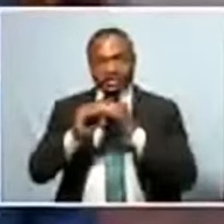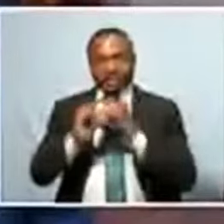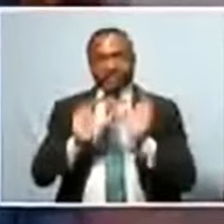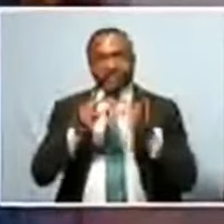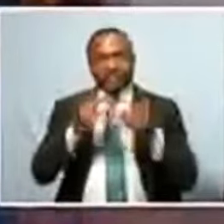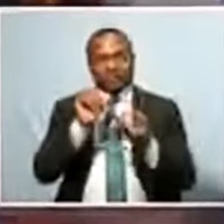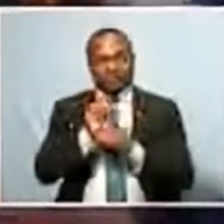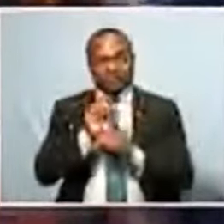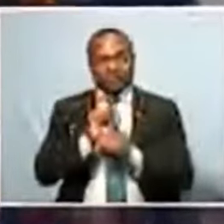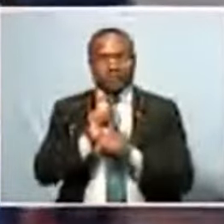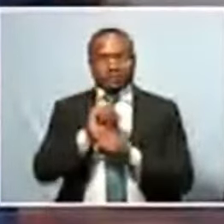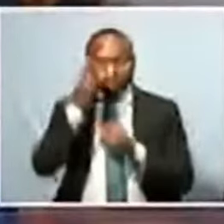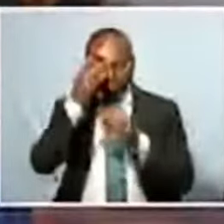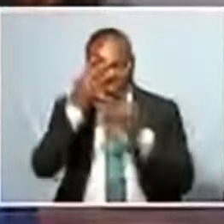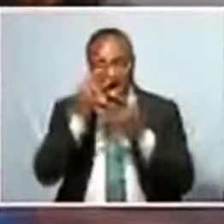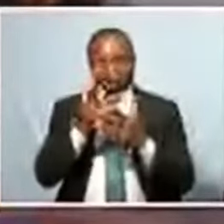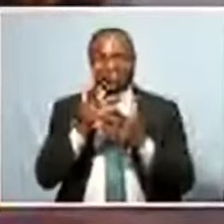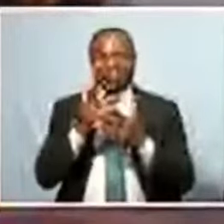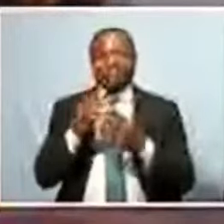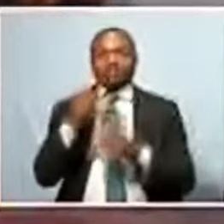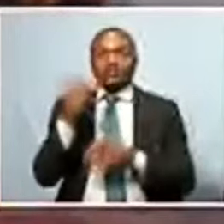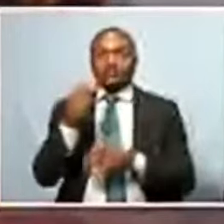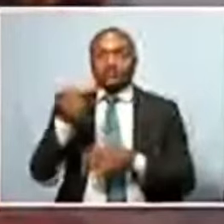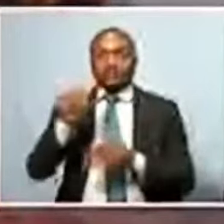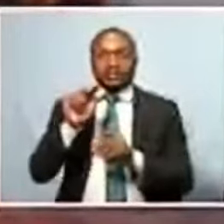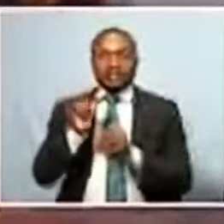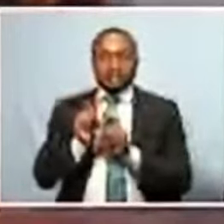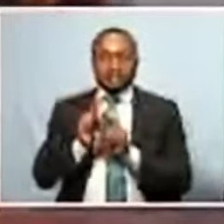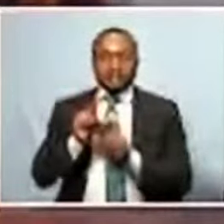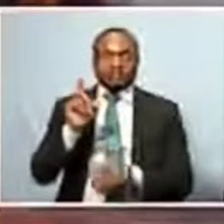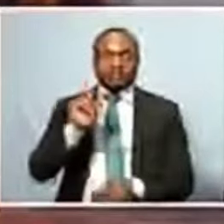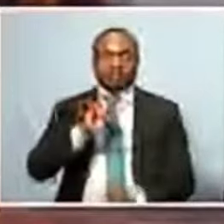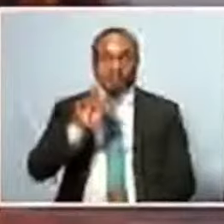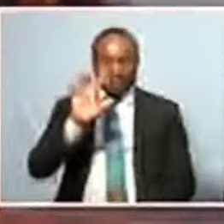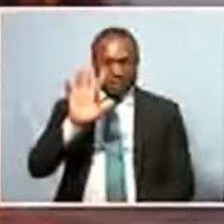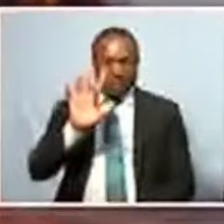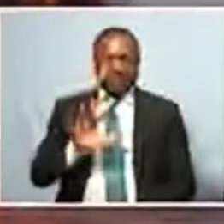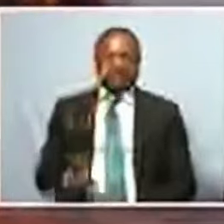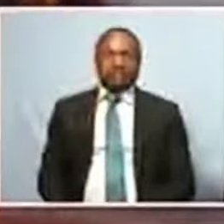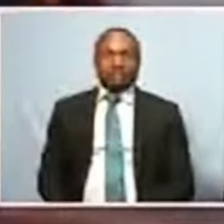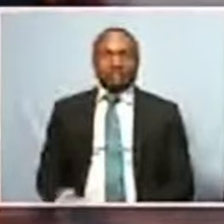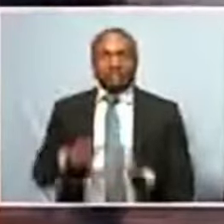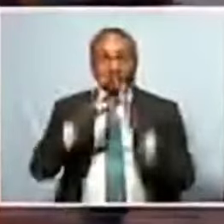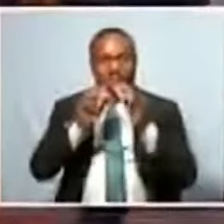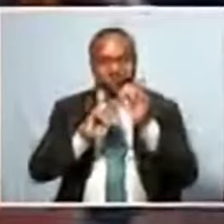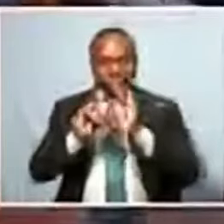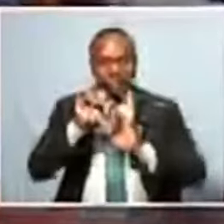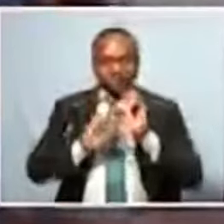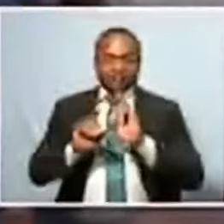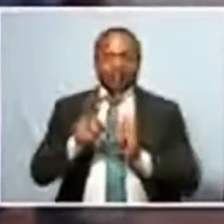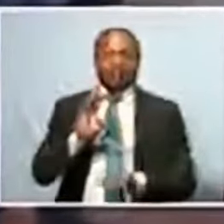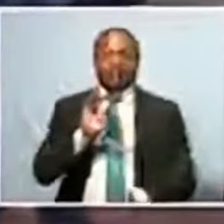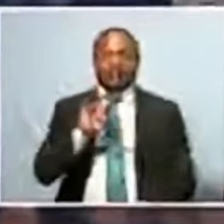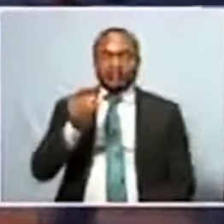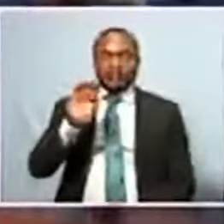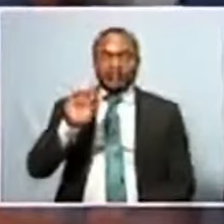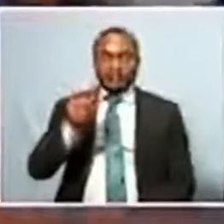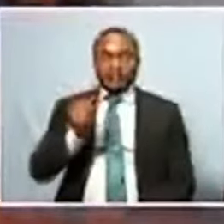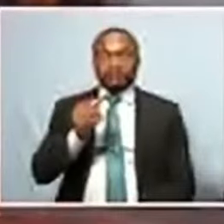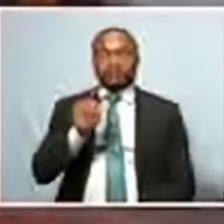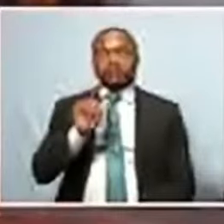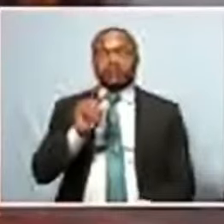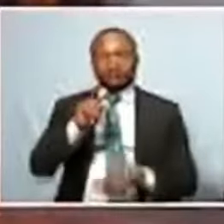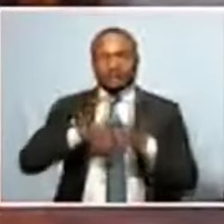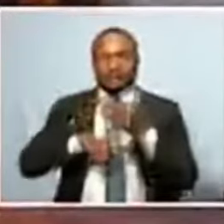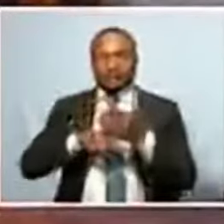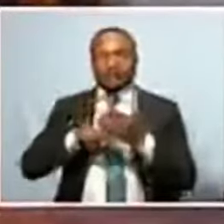committee stage is expected to be considered on Wednesday, 10th December 2025. The House considered the Betting Levy Bill, National Assembly Bill